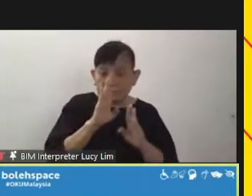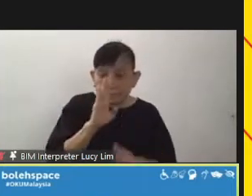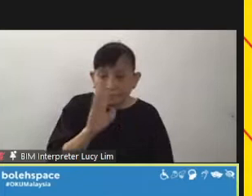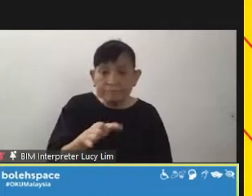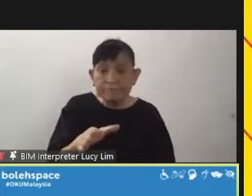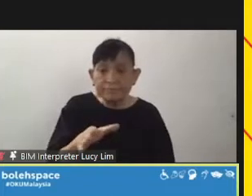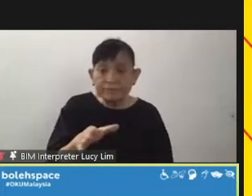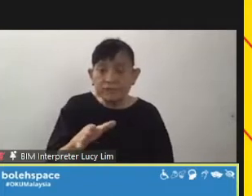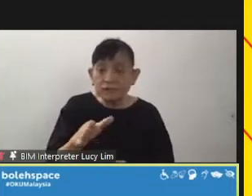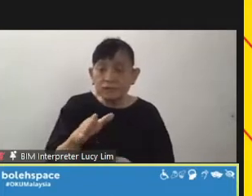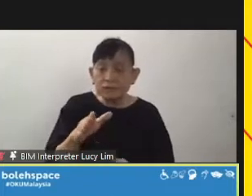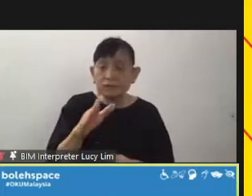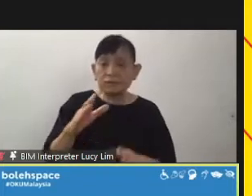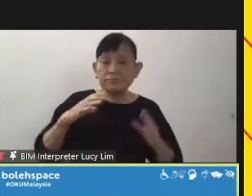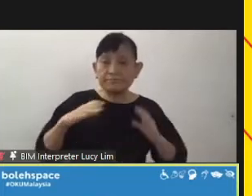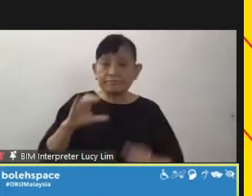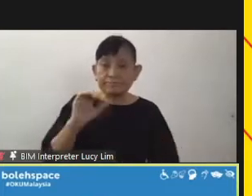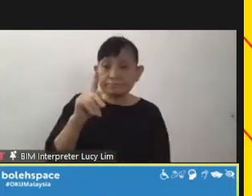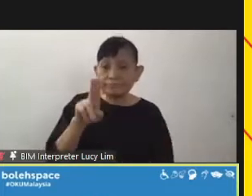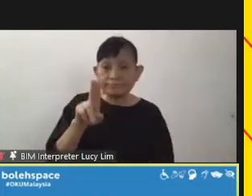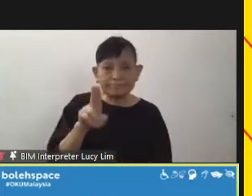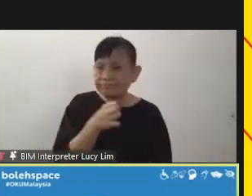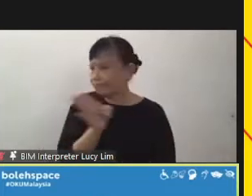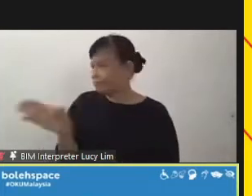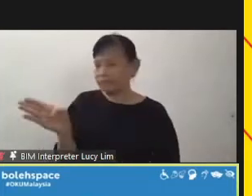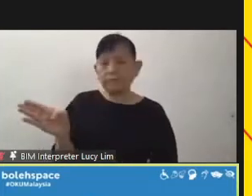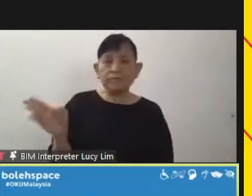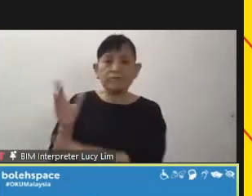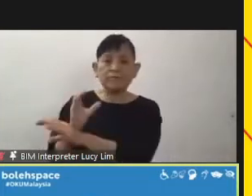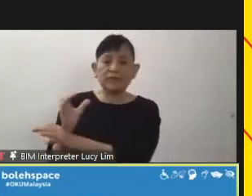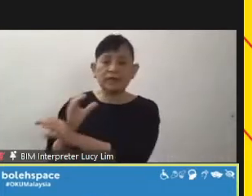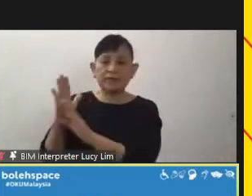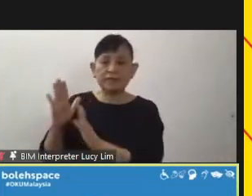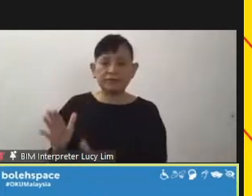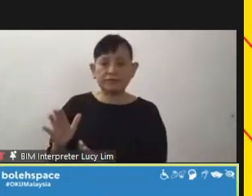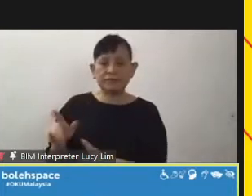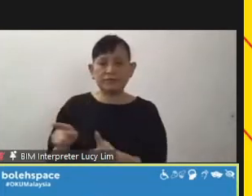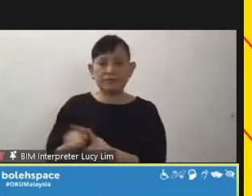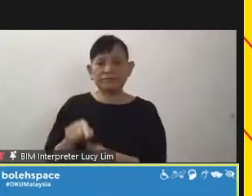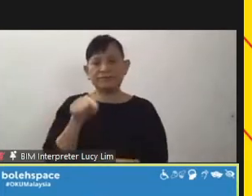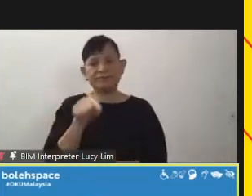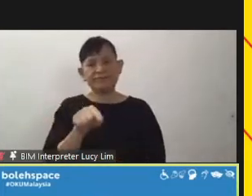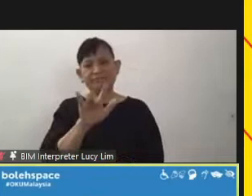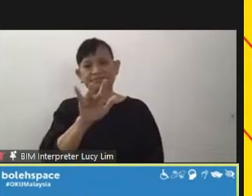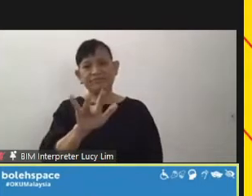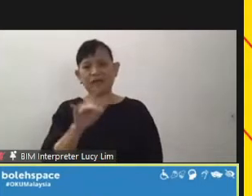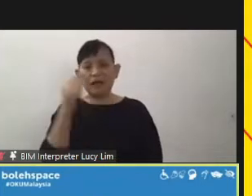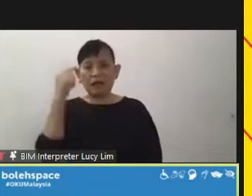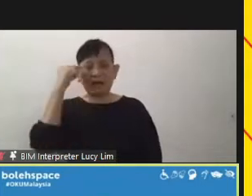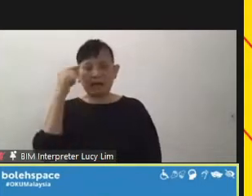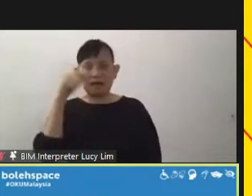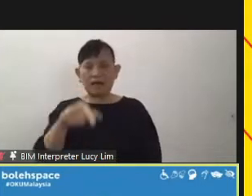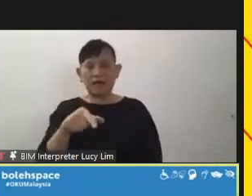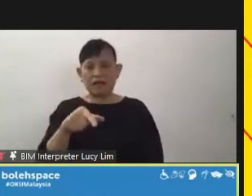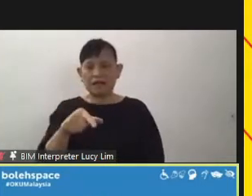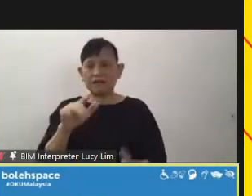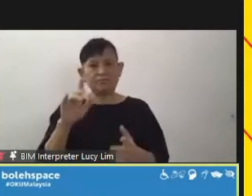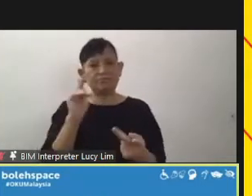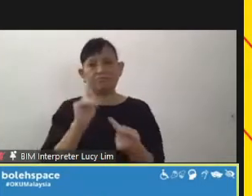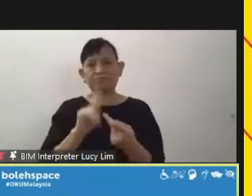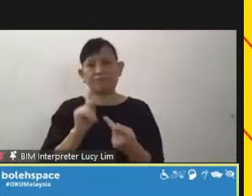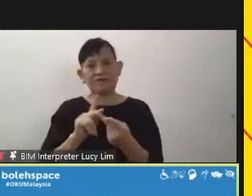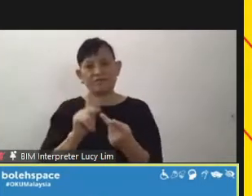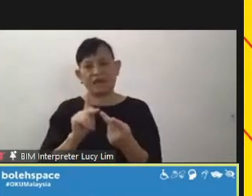caregiver instead directly to him. And also, PWD are perceived as medically imperfect. As we know, or